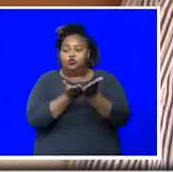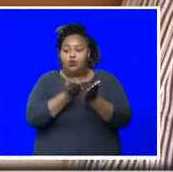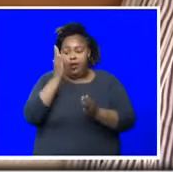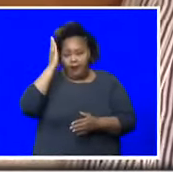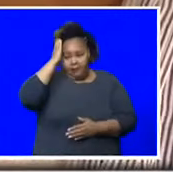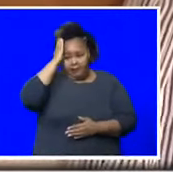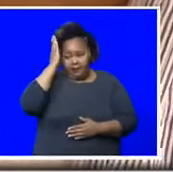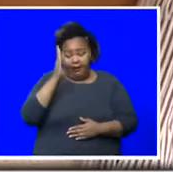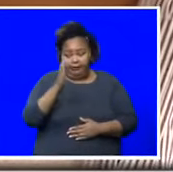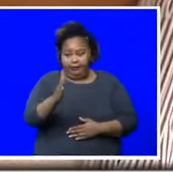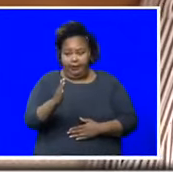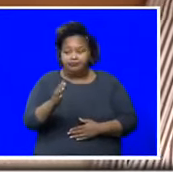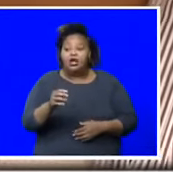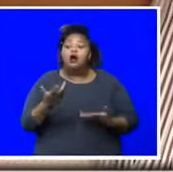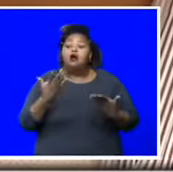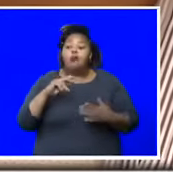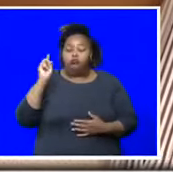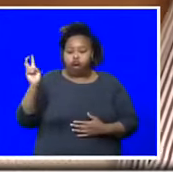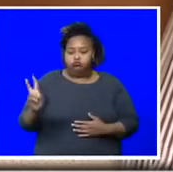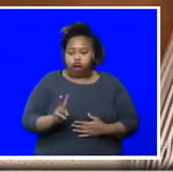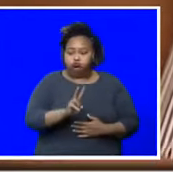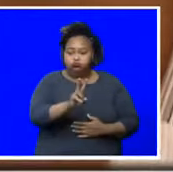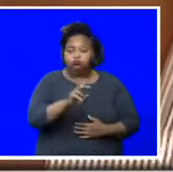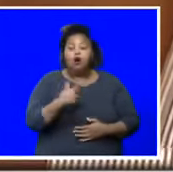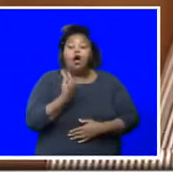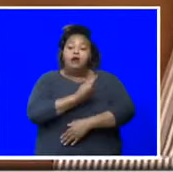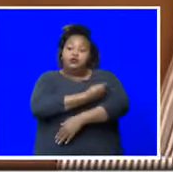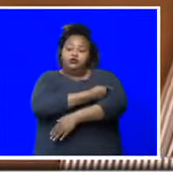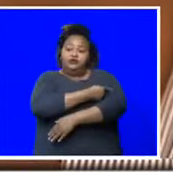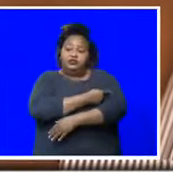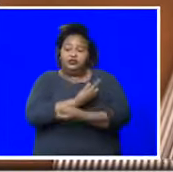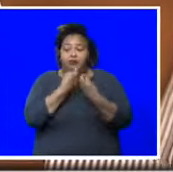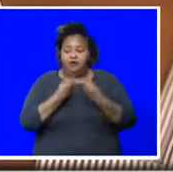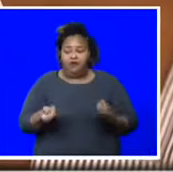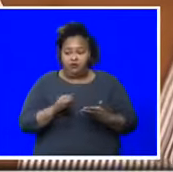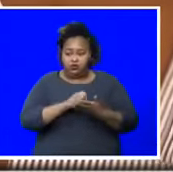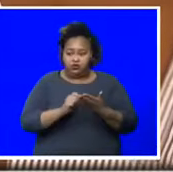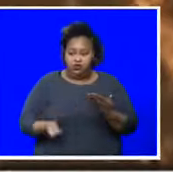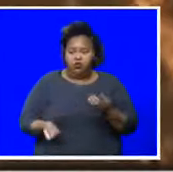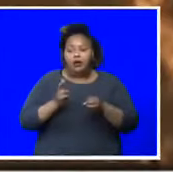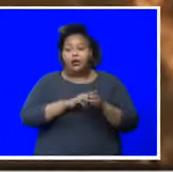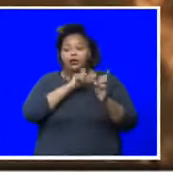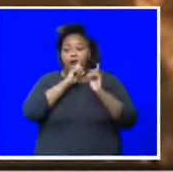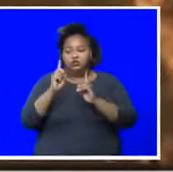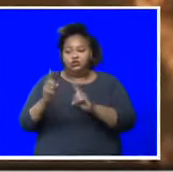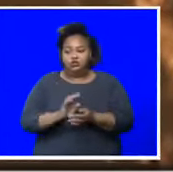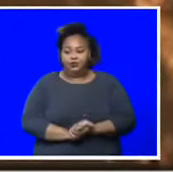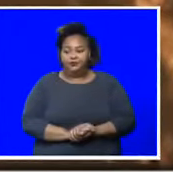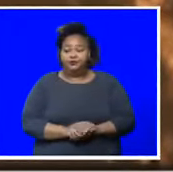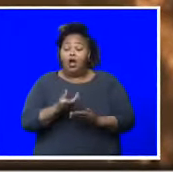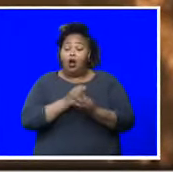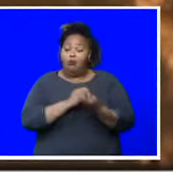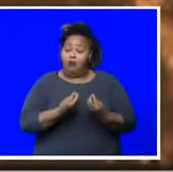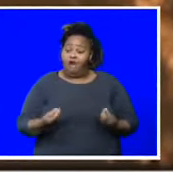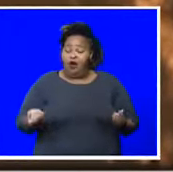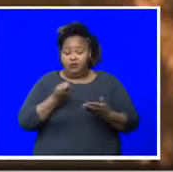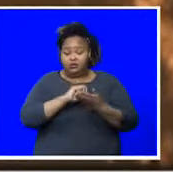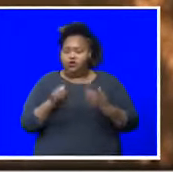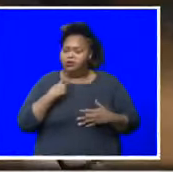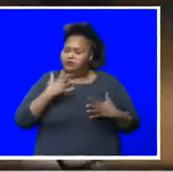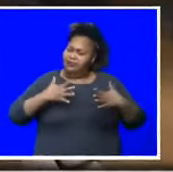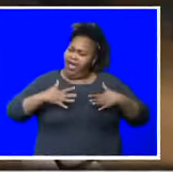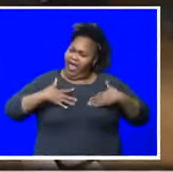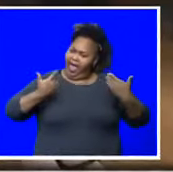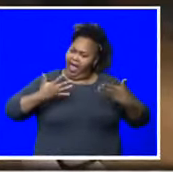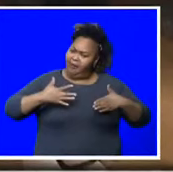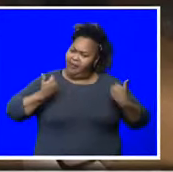ugomisa bothishela bagomise nebafundzi. Bafundzi-ke bavetile lokokuthi kuyinfokoto lokokuthi balithole lelithuba. Badumisa